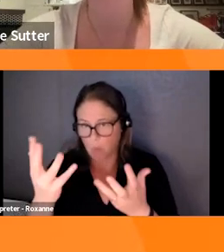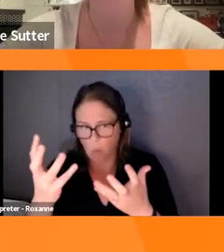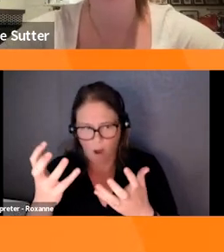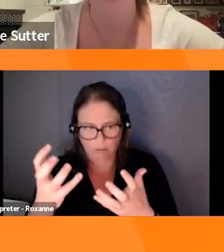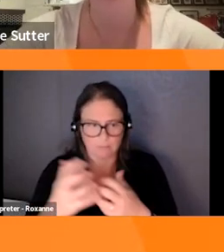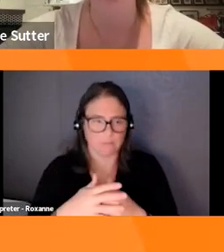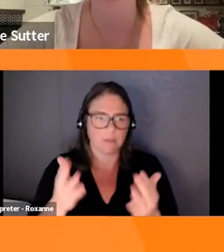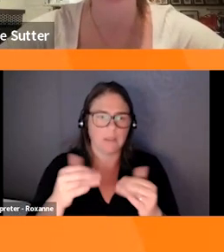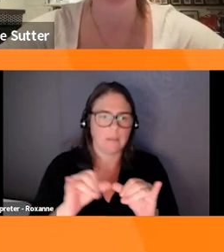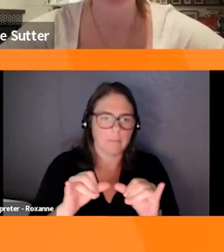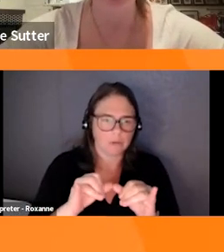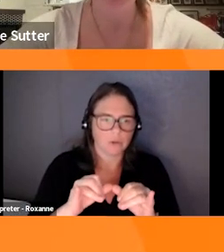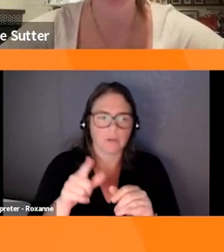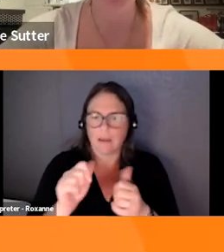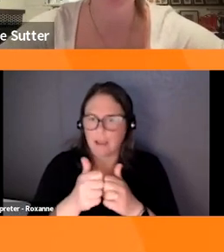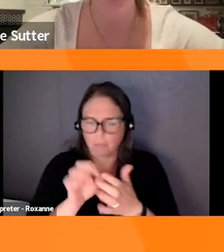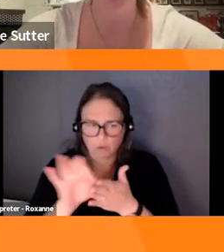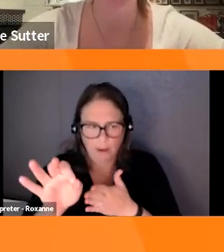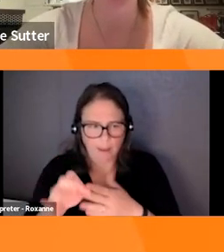and other initiatives.